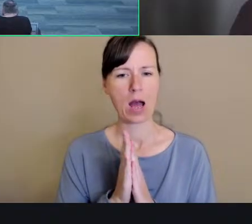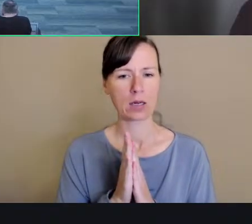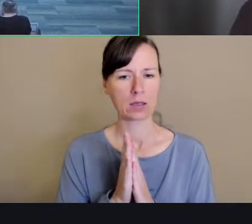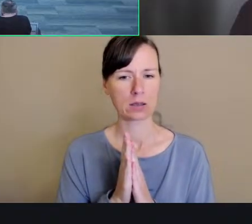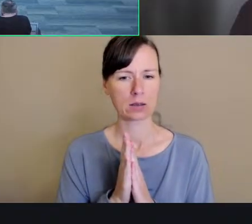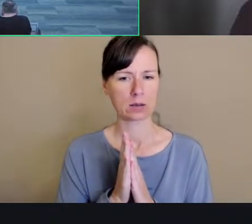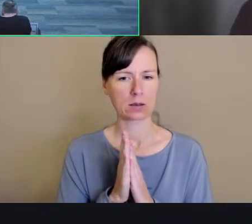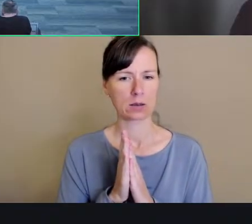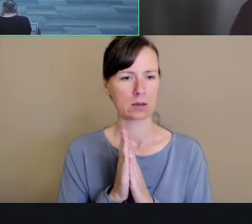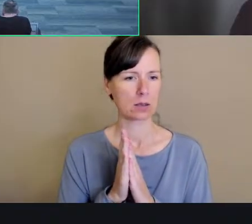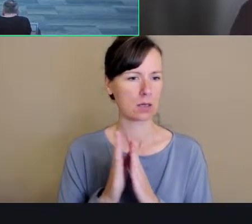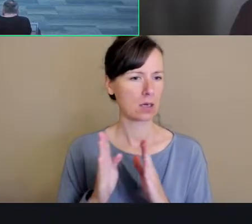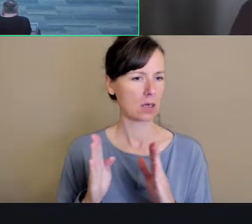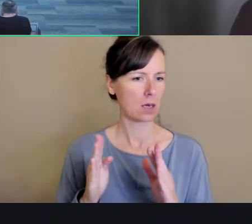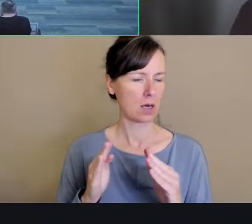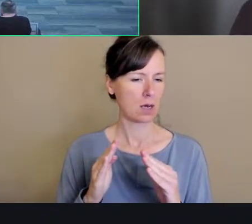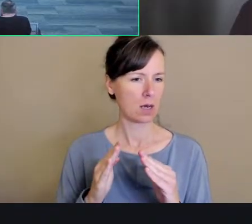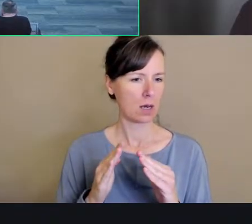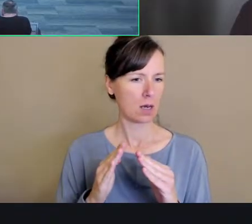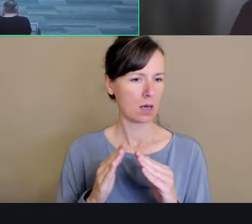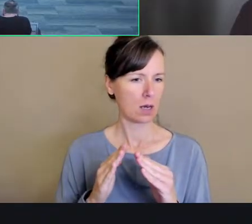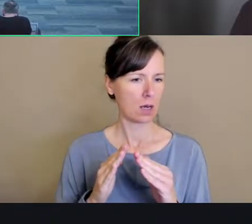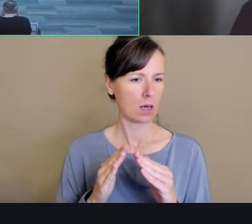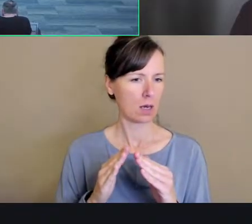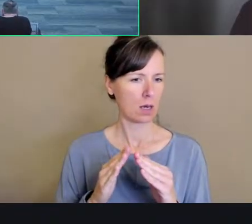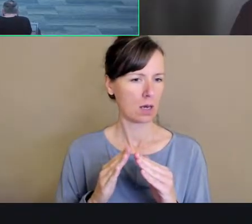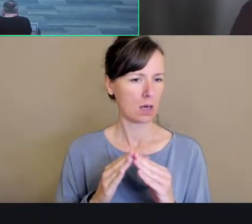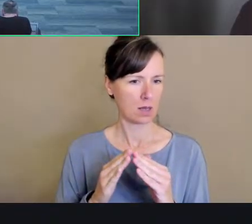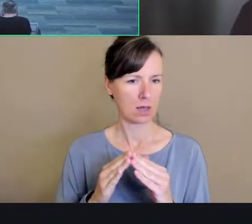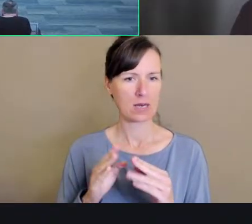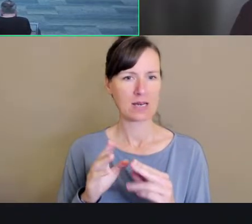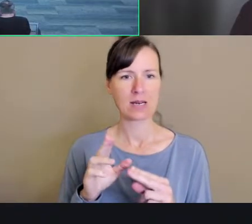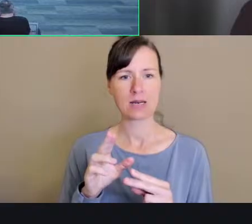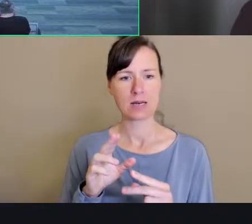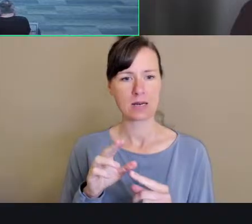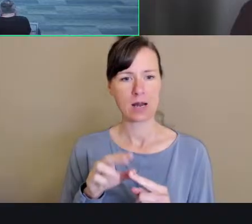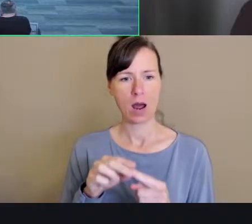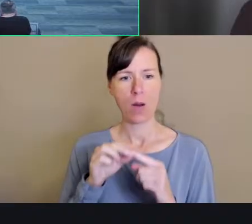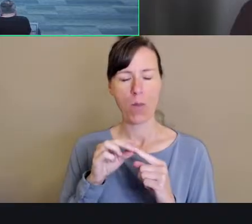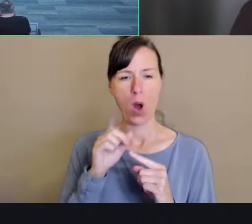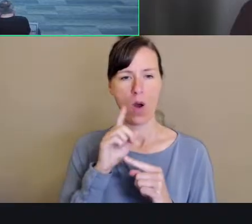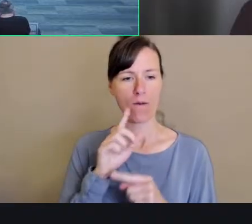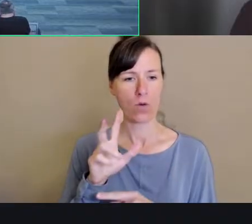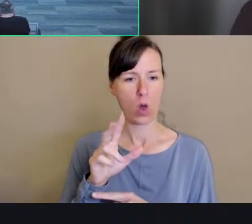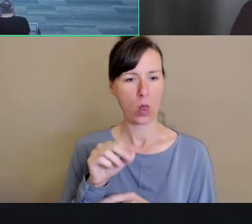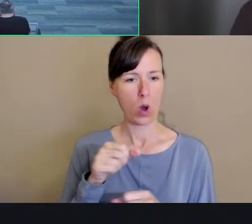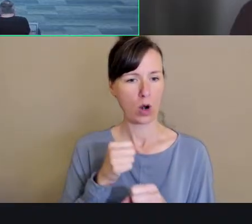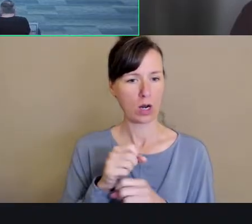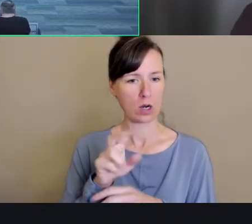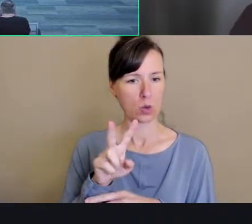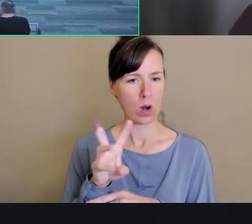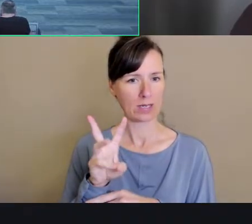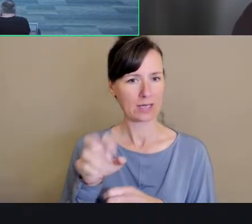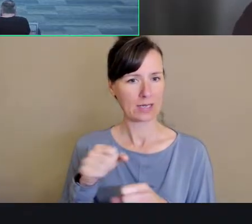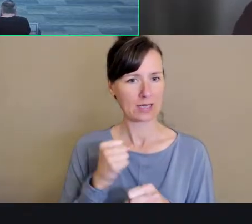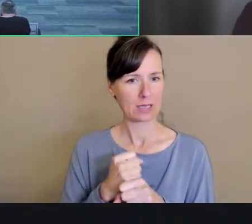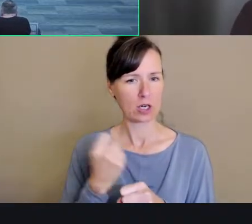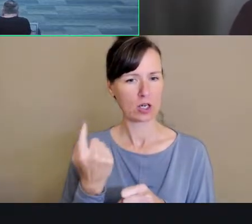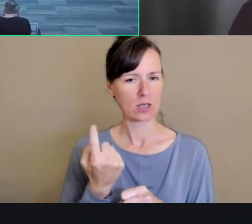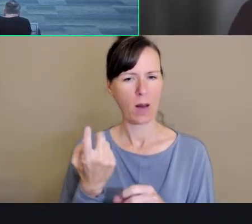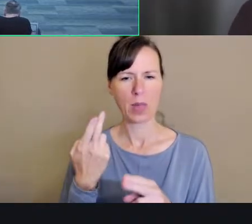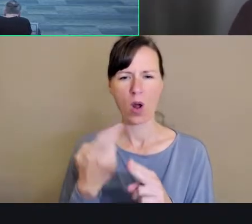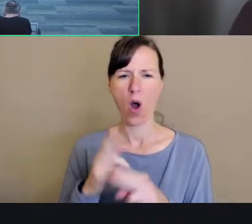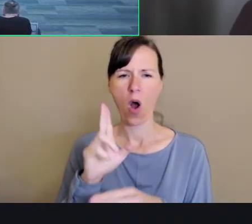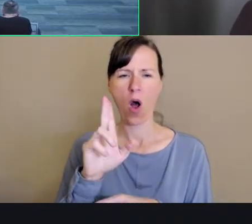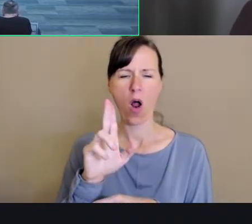town borrowed for 30 years, I think about 26 years, something called unrestricted accounts. I think there are about 2 of them, and